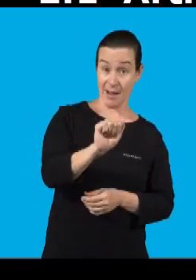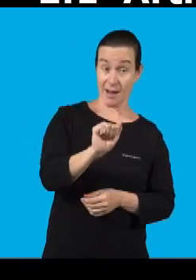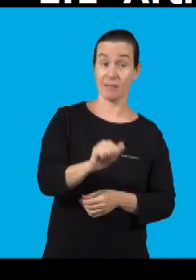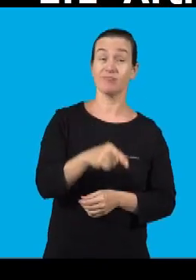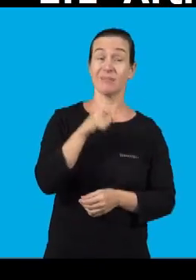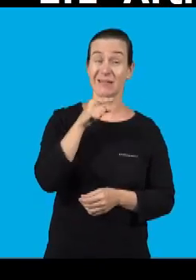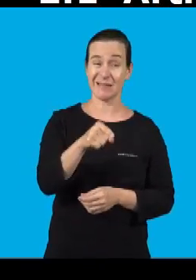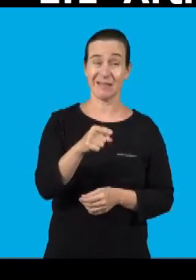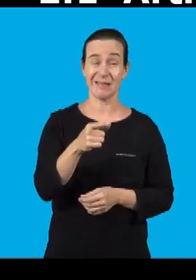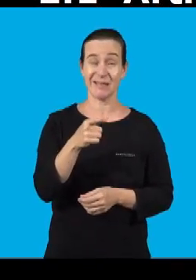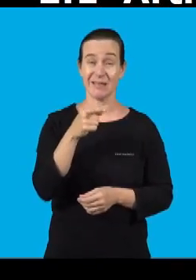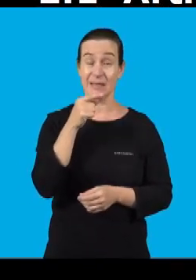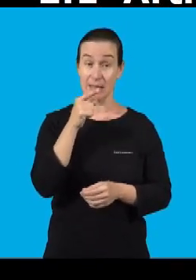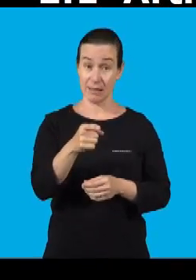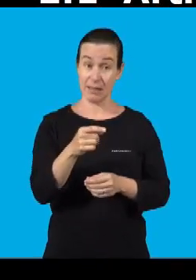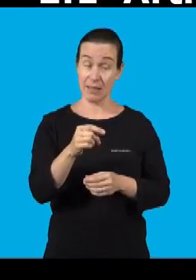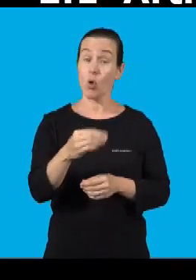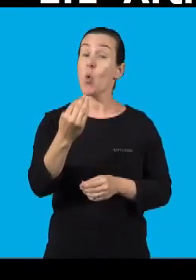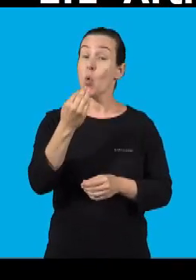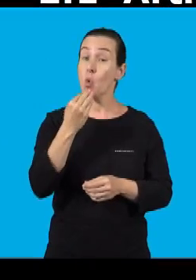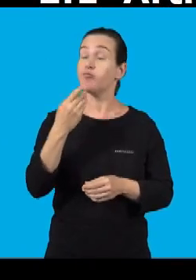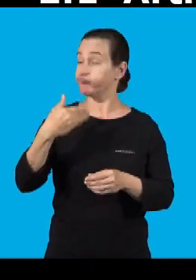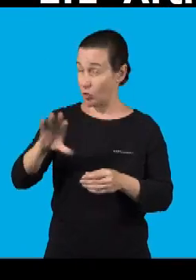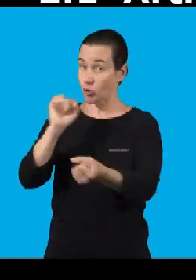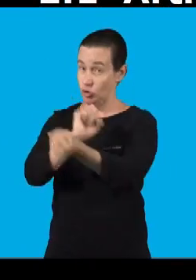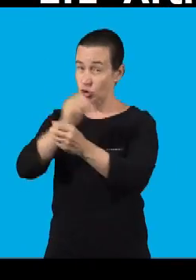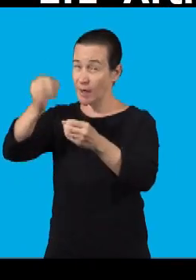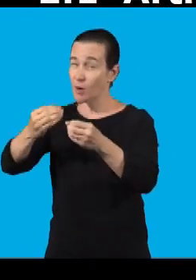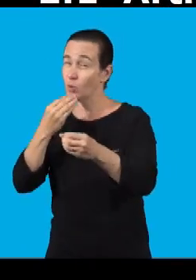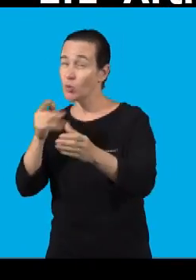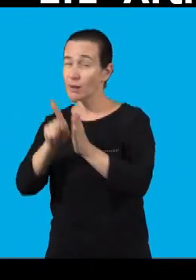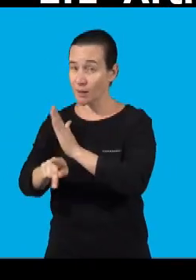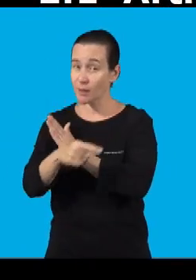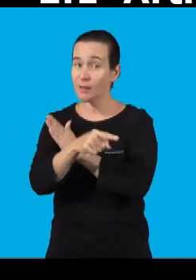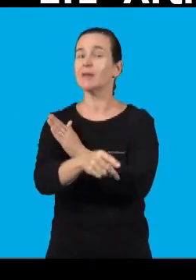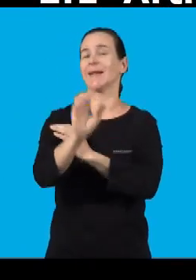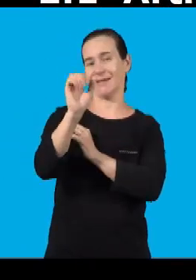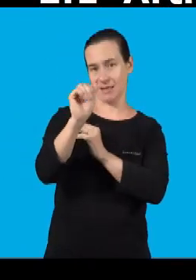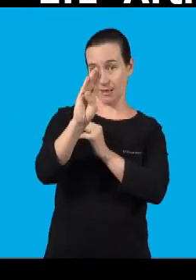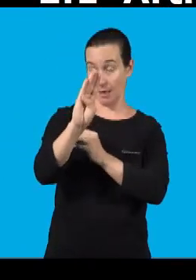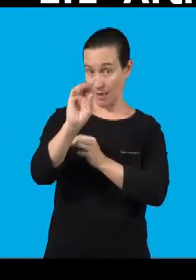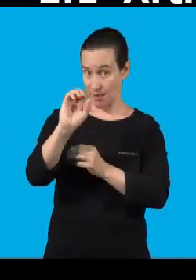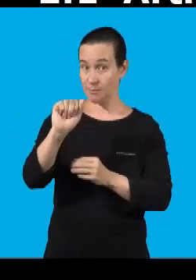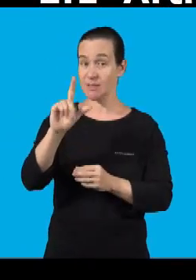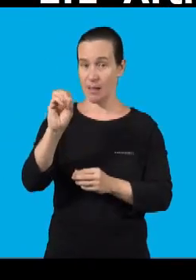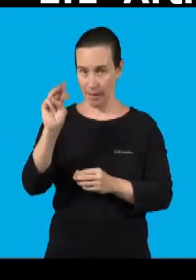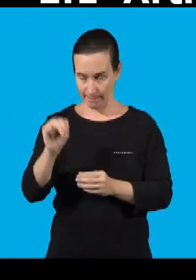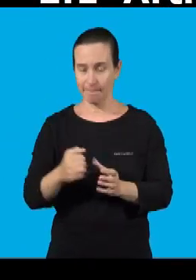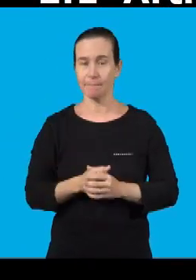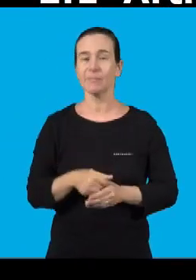murderer is going to be Absalom. Remember, it is Absalom who commits the murder, all right, of